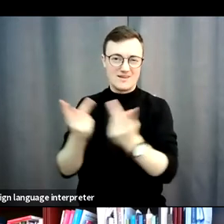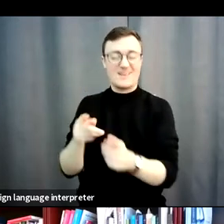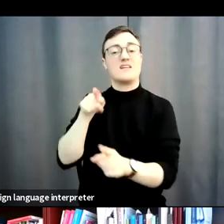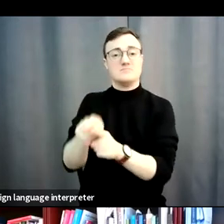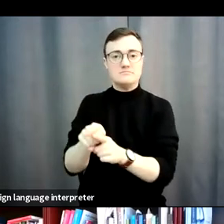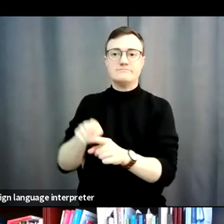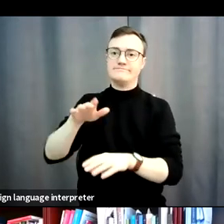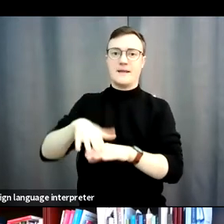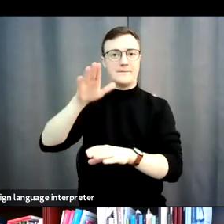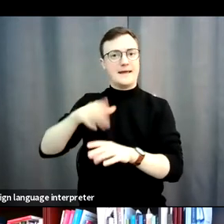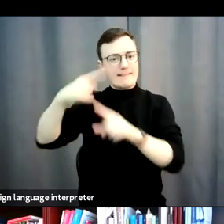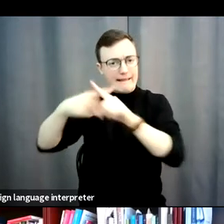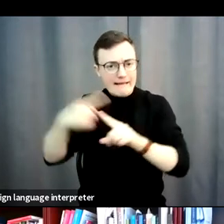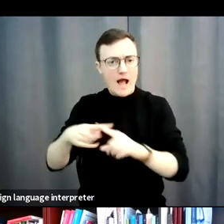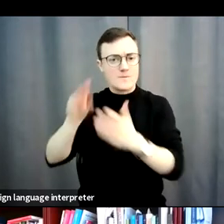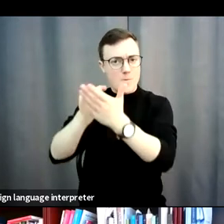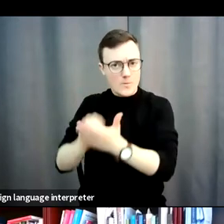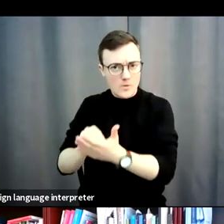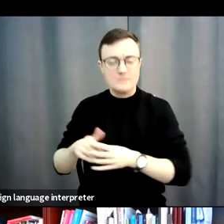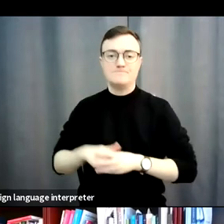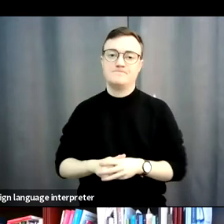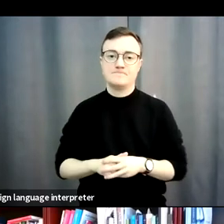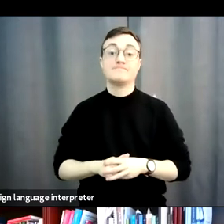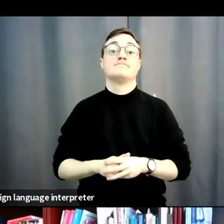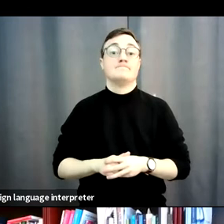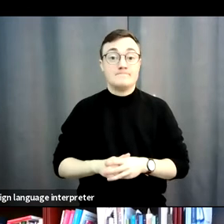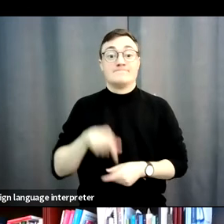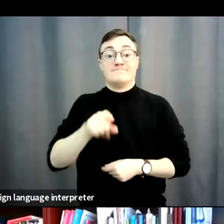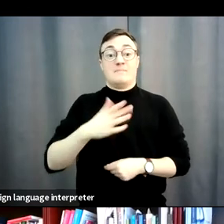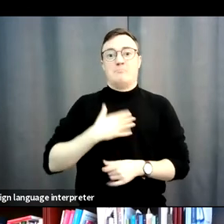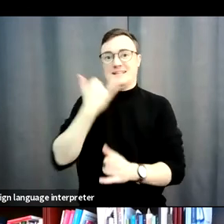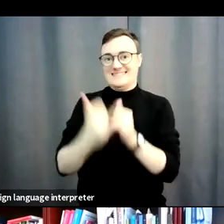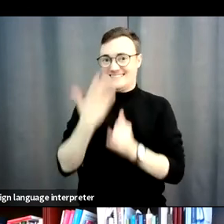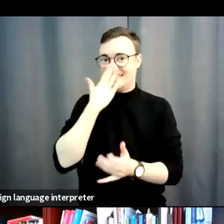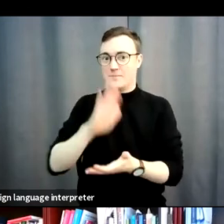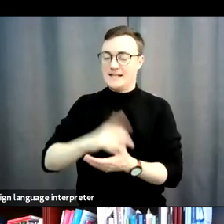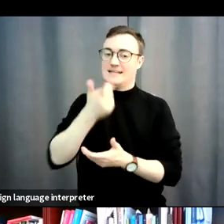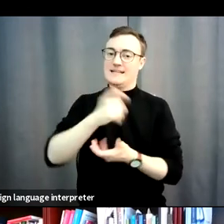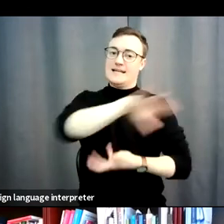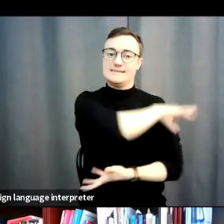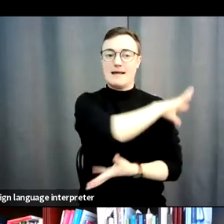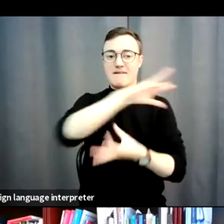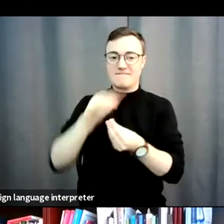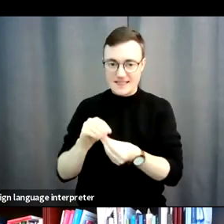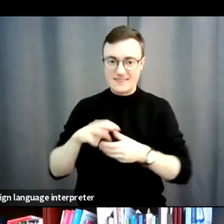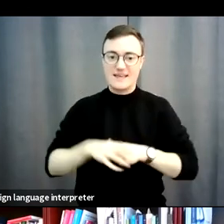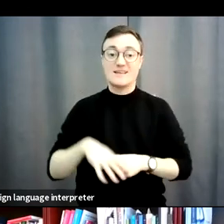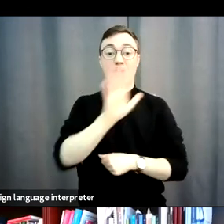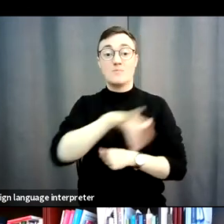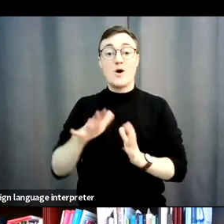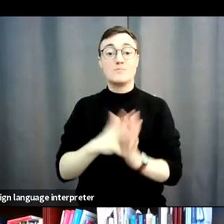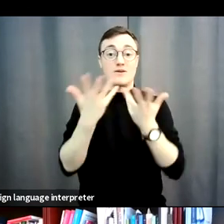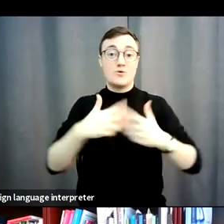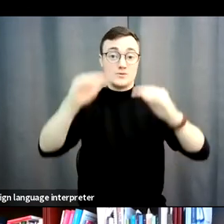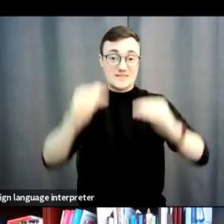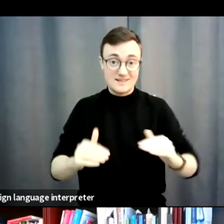specific, this one, I think. So this is my final slide. So all in all, of course, children with disabilities